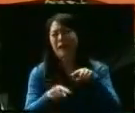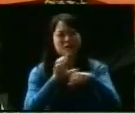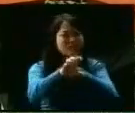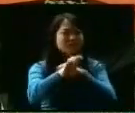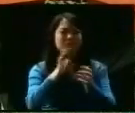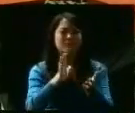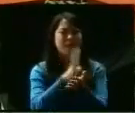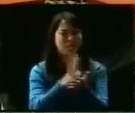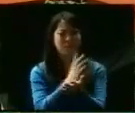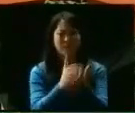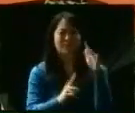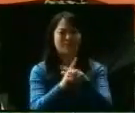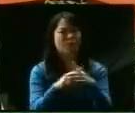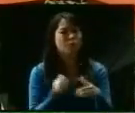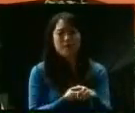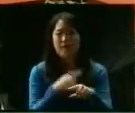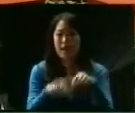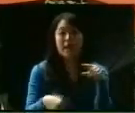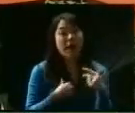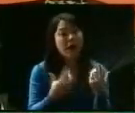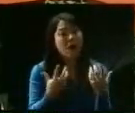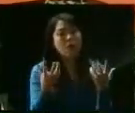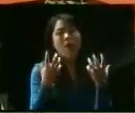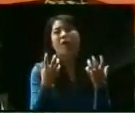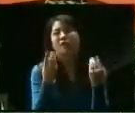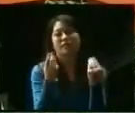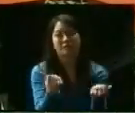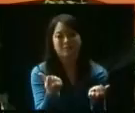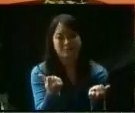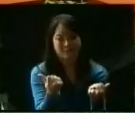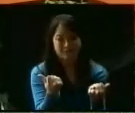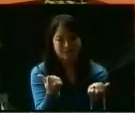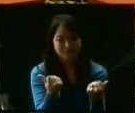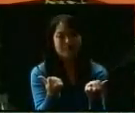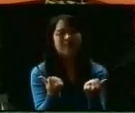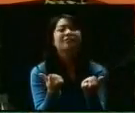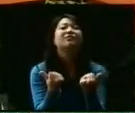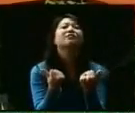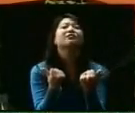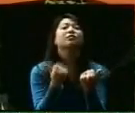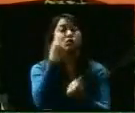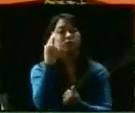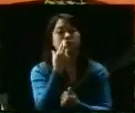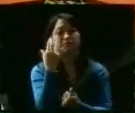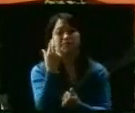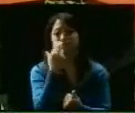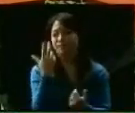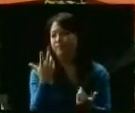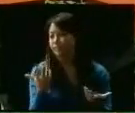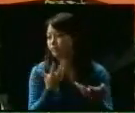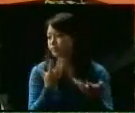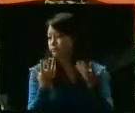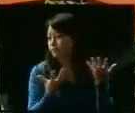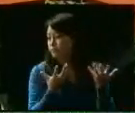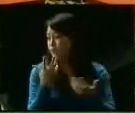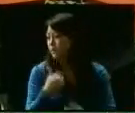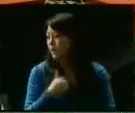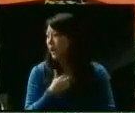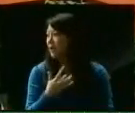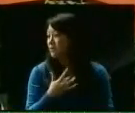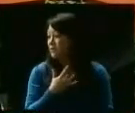I mean, I would like for this to be resolved because I think